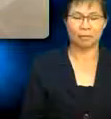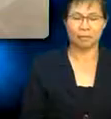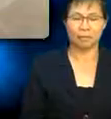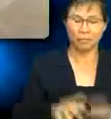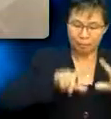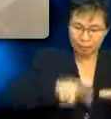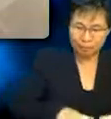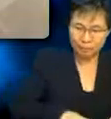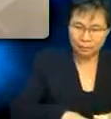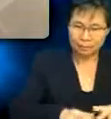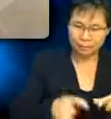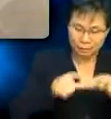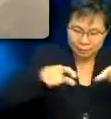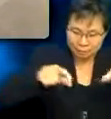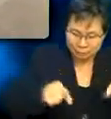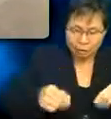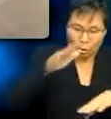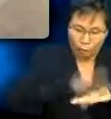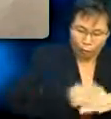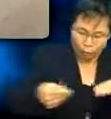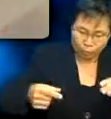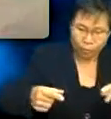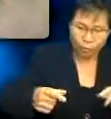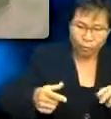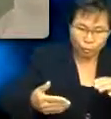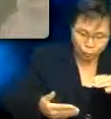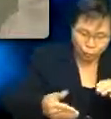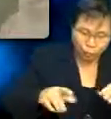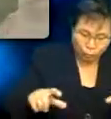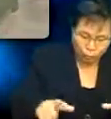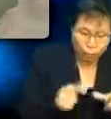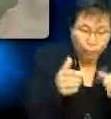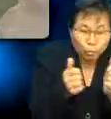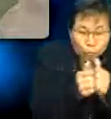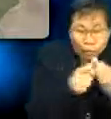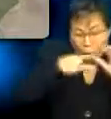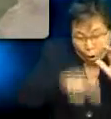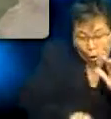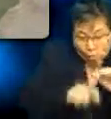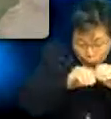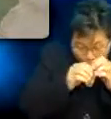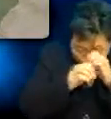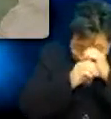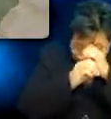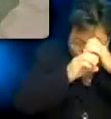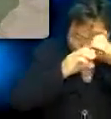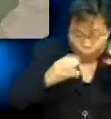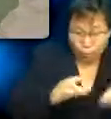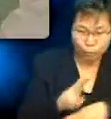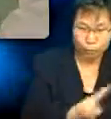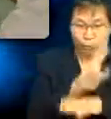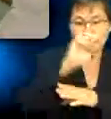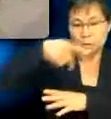Place the slide on the platform with low magnification. Use the specimen clip